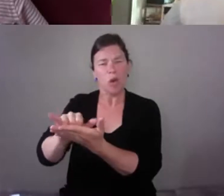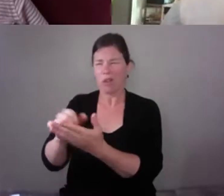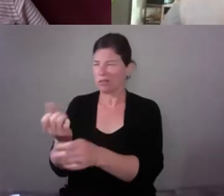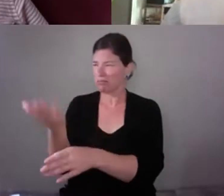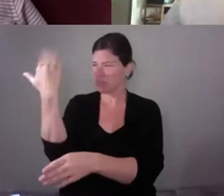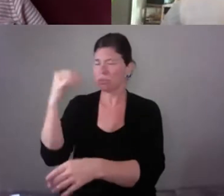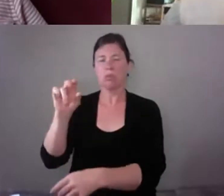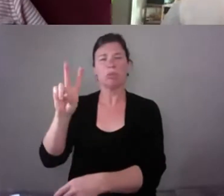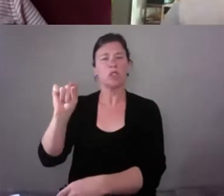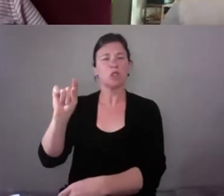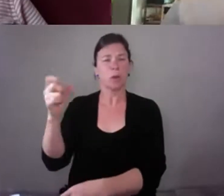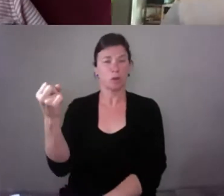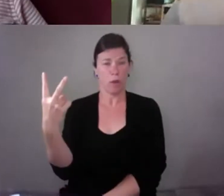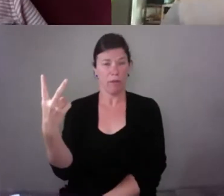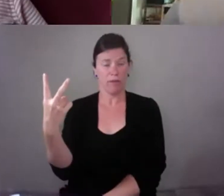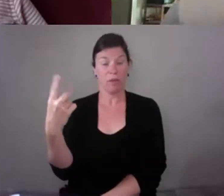do outreach